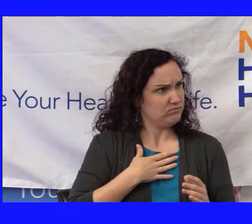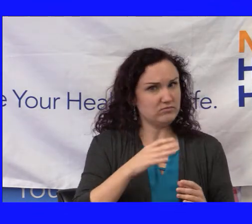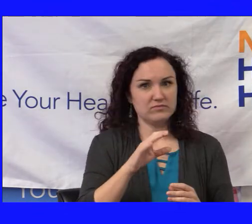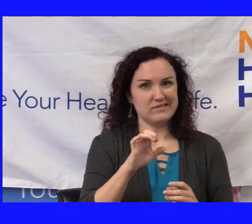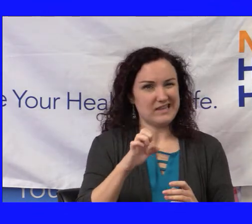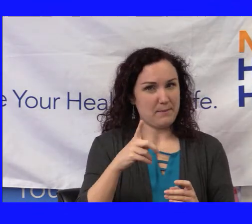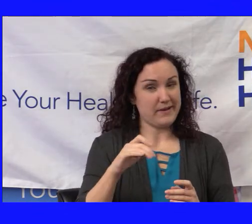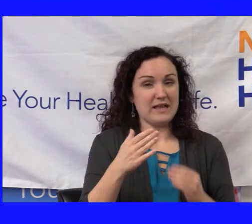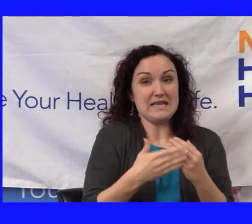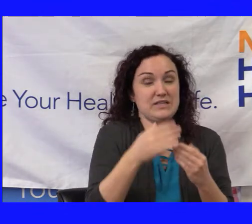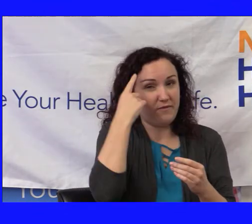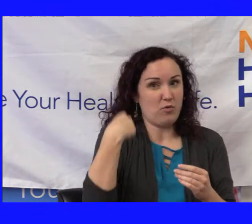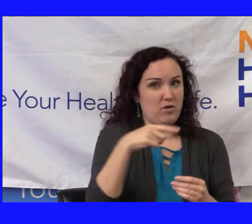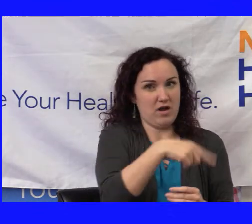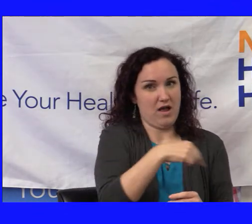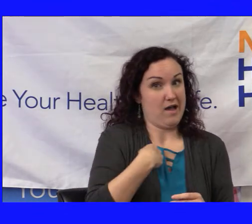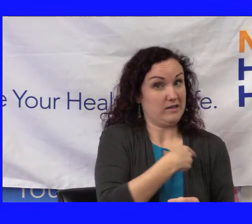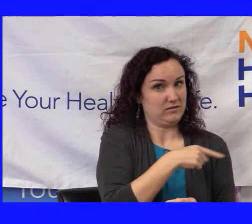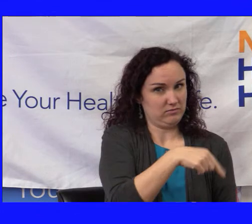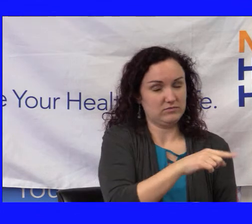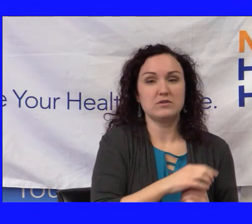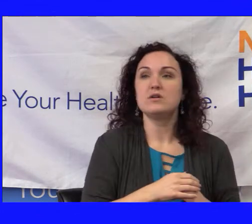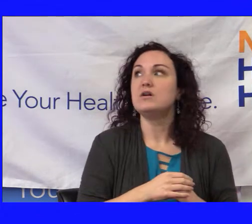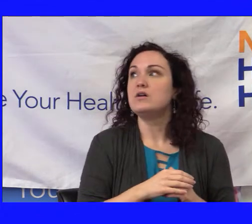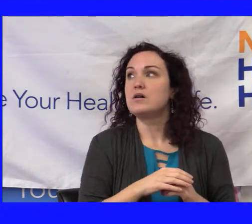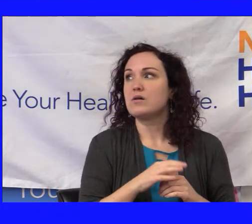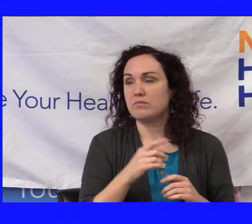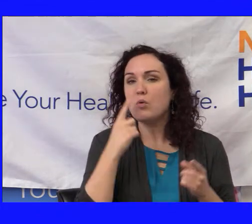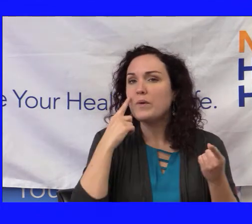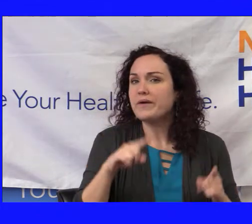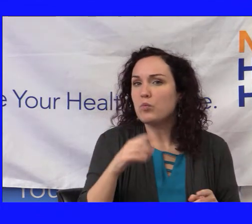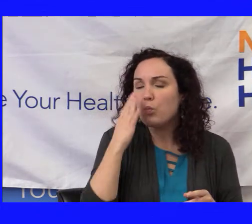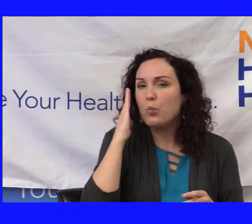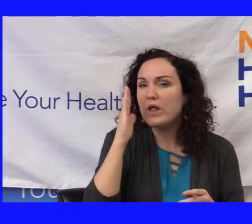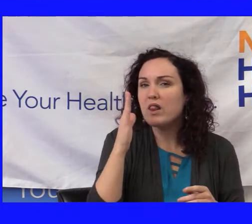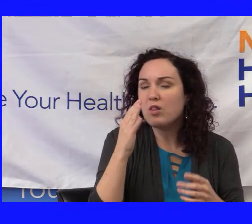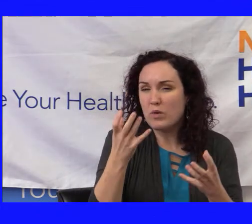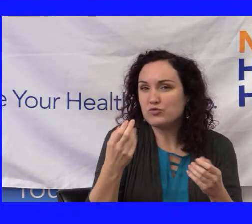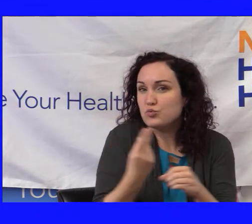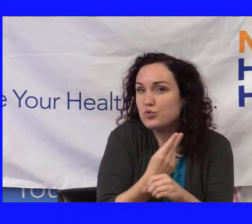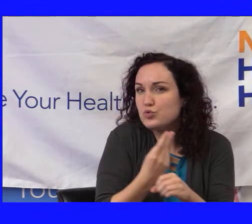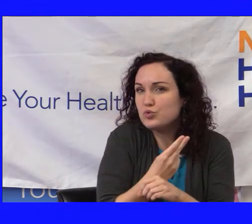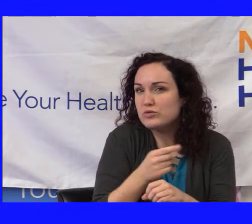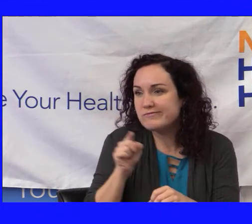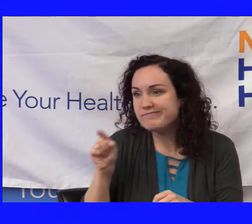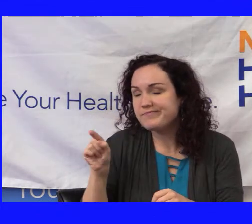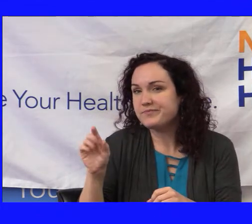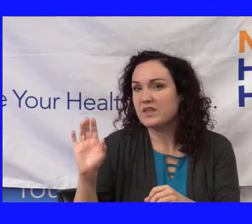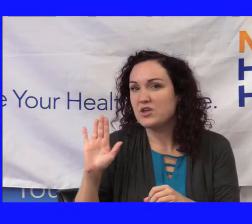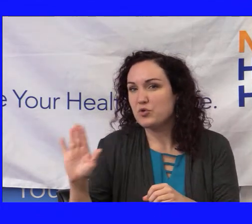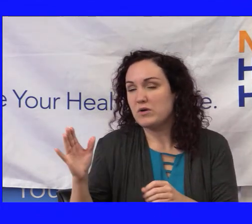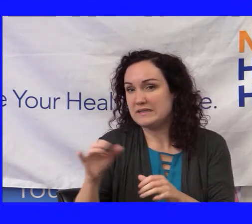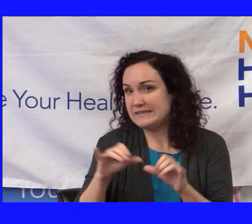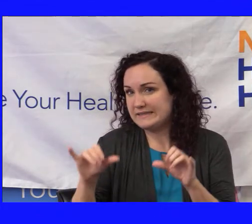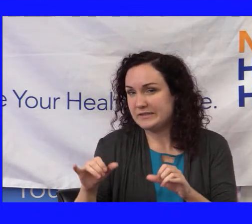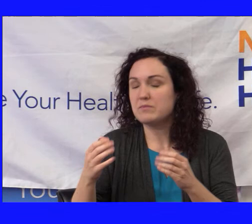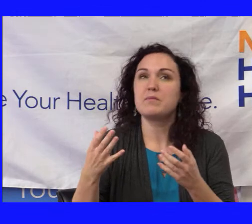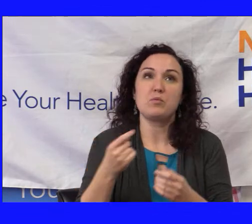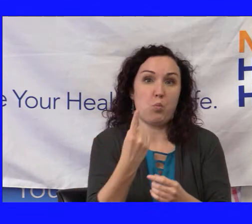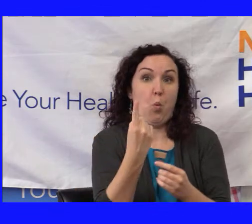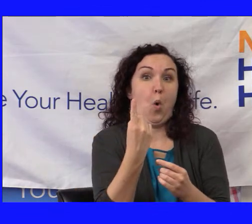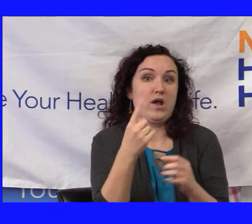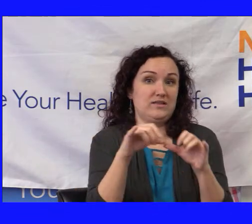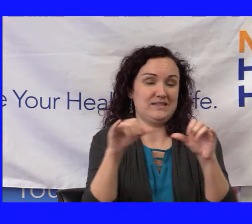much easier for them. But we agree, we will certainly look to integrate and have one system across all of